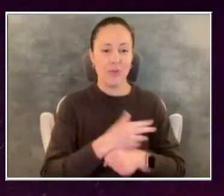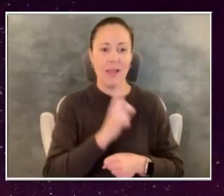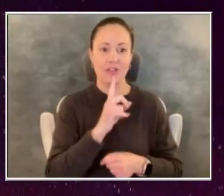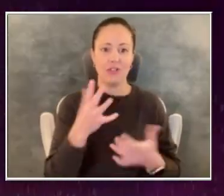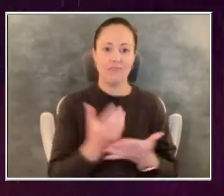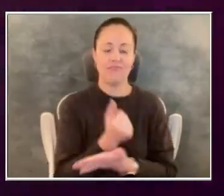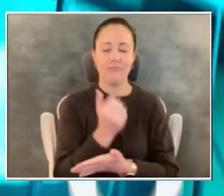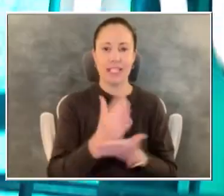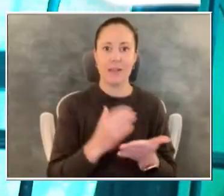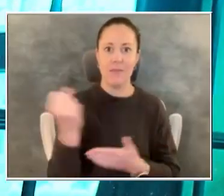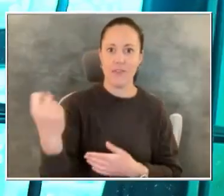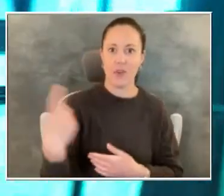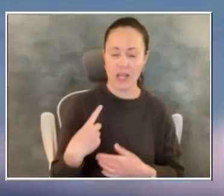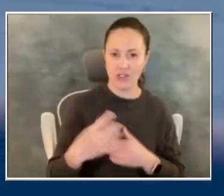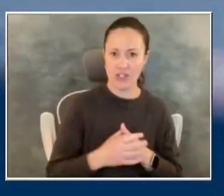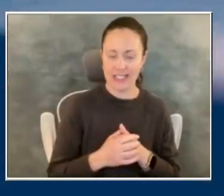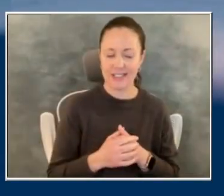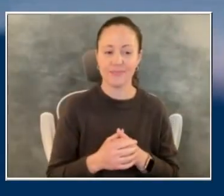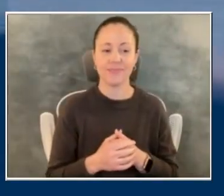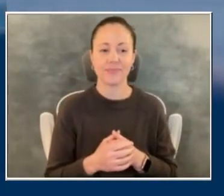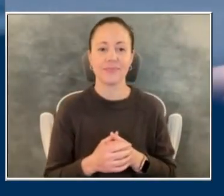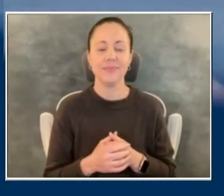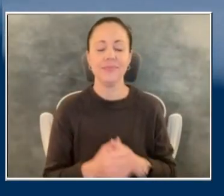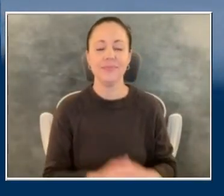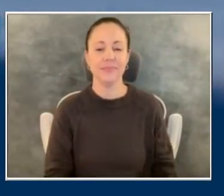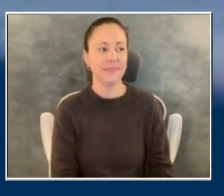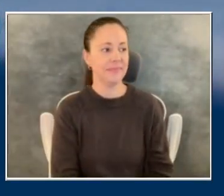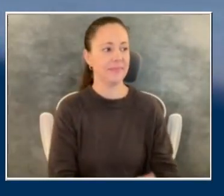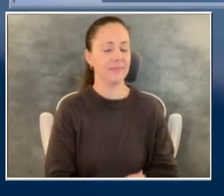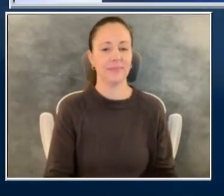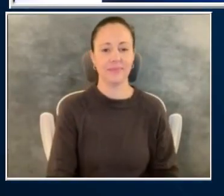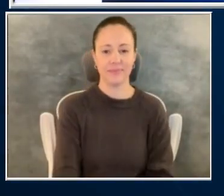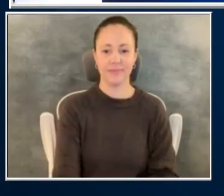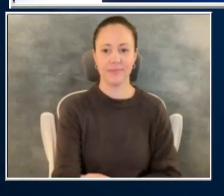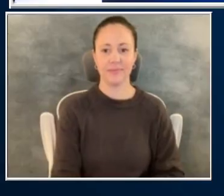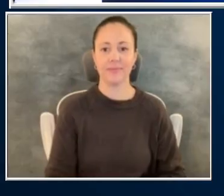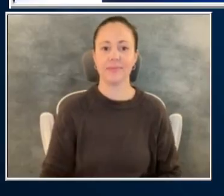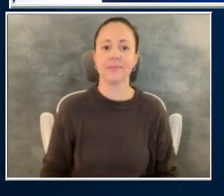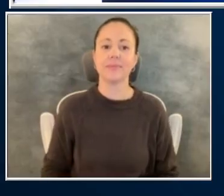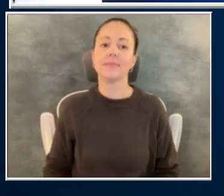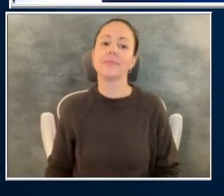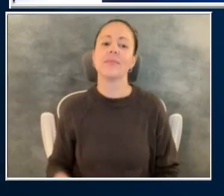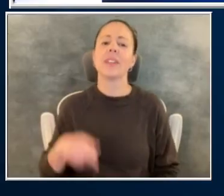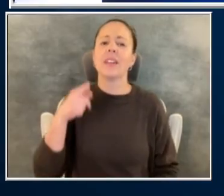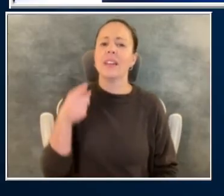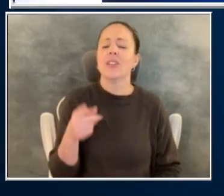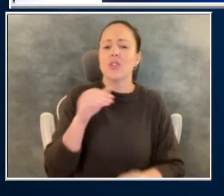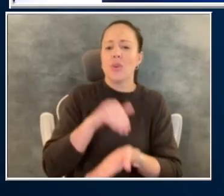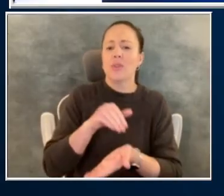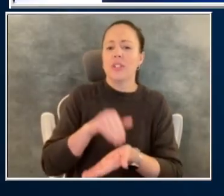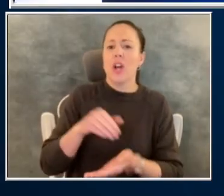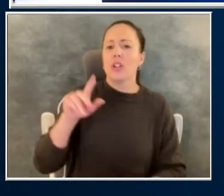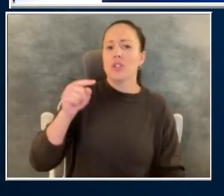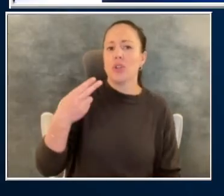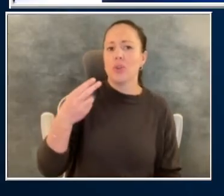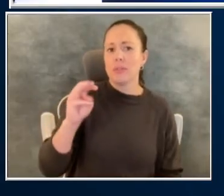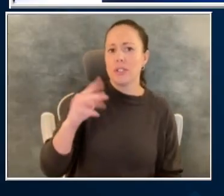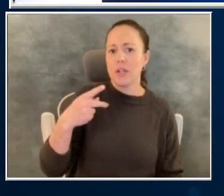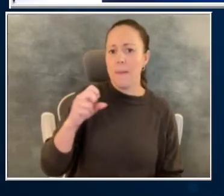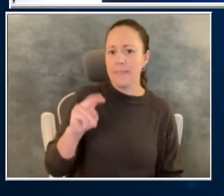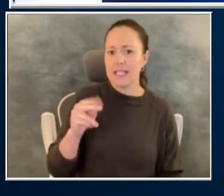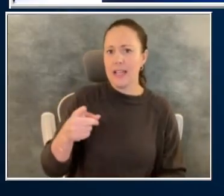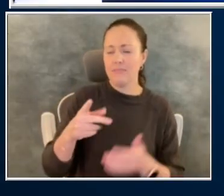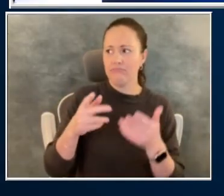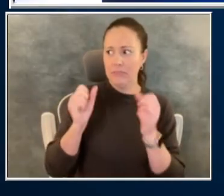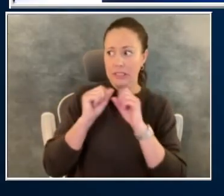we are getting some great community questions. I actually have one for Dr. Hughes Thompson. Dr. Hughes Thompson, how surprising is it to